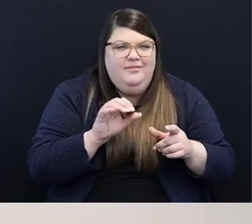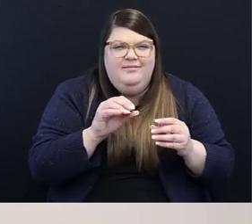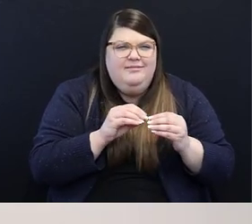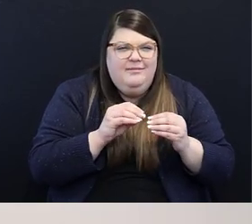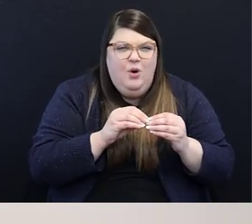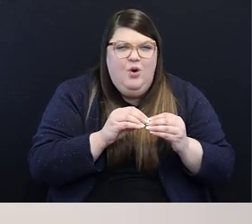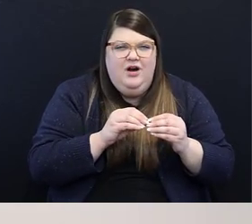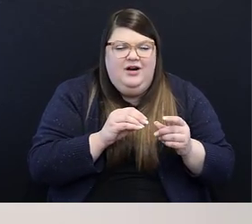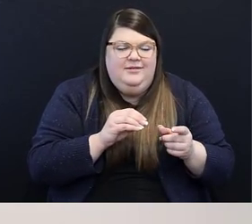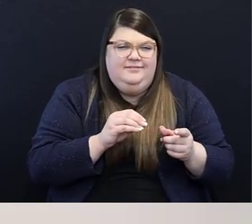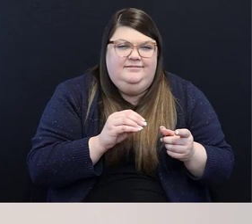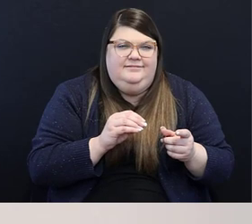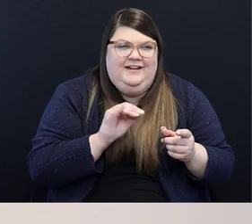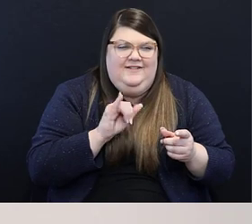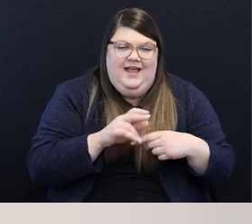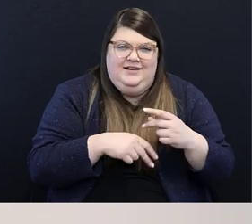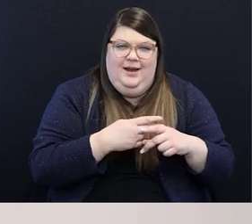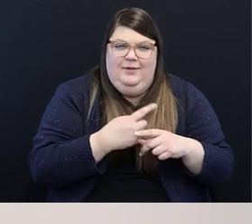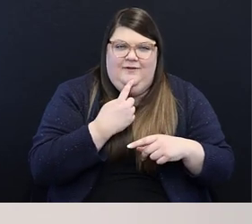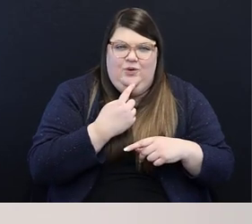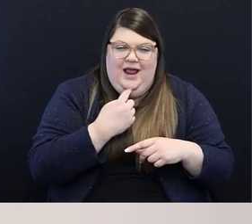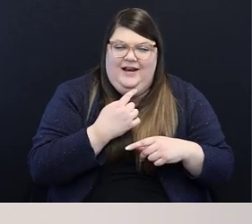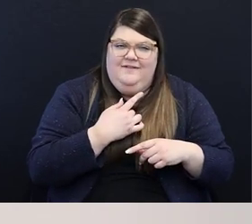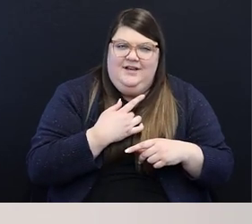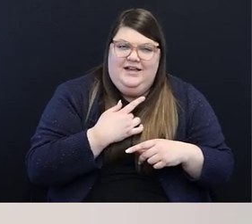red. Something that just feels